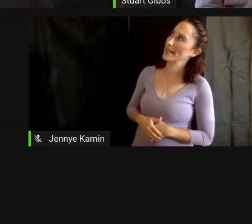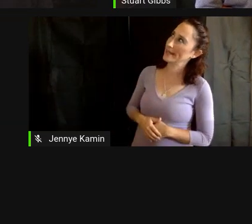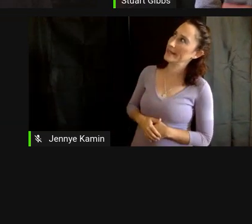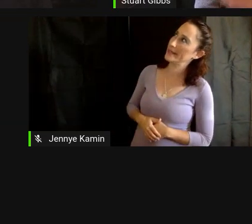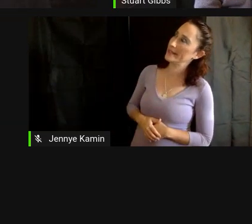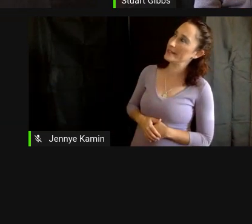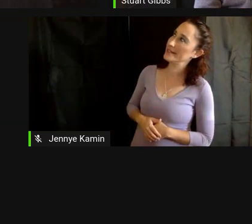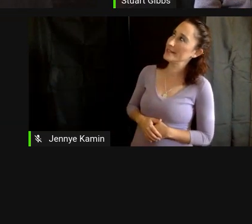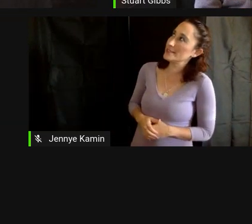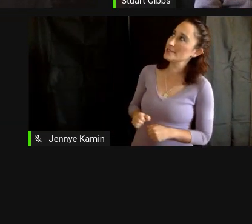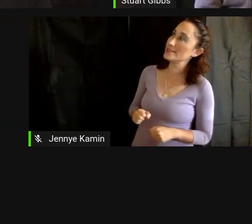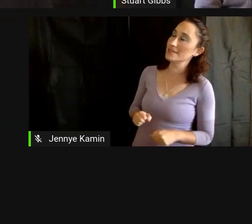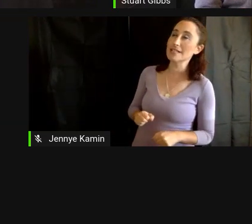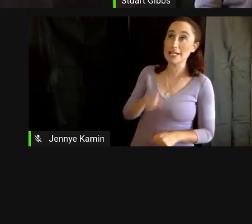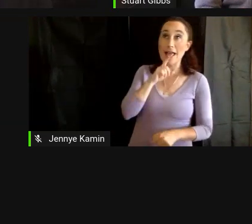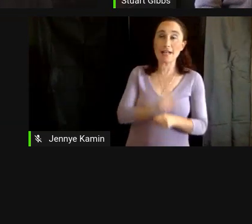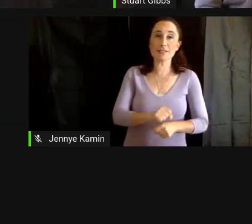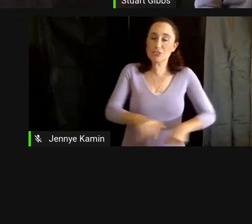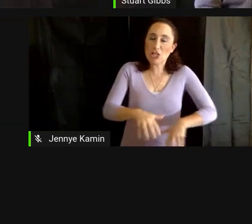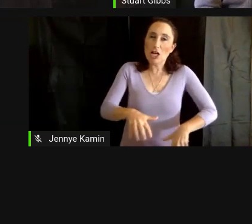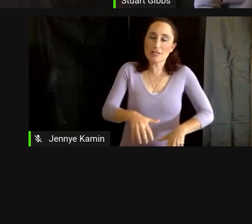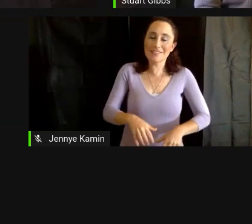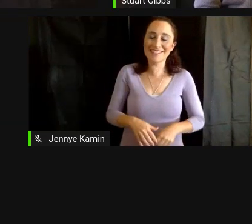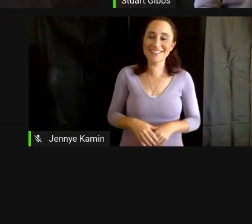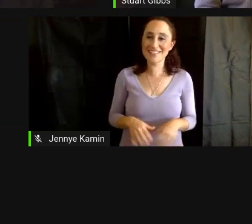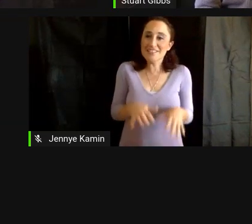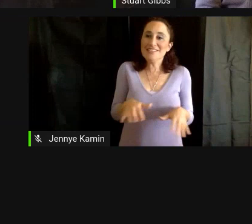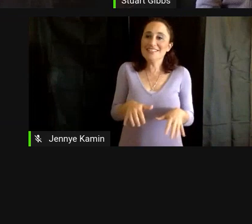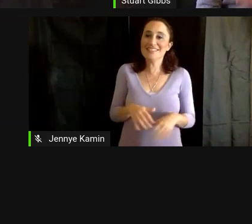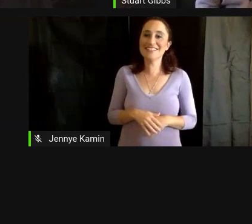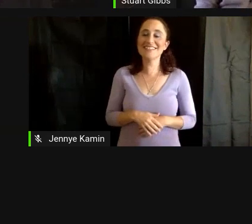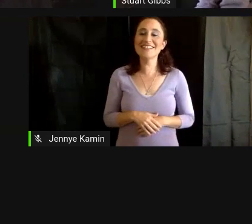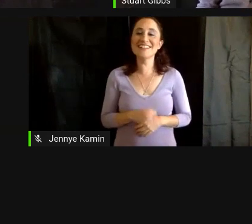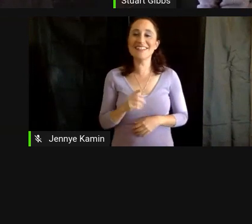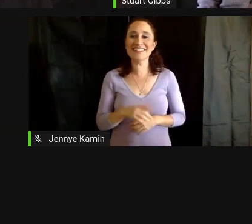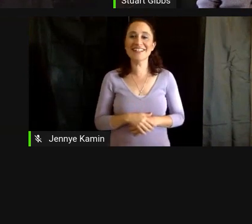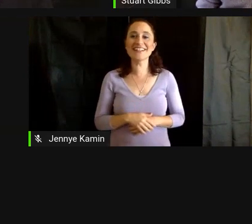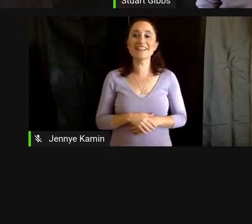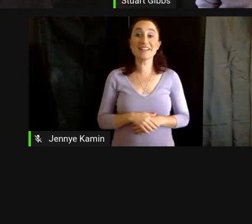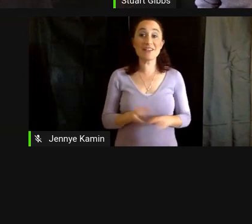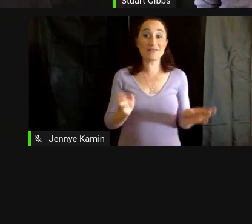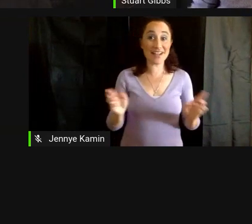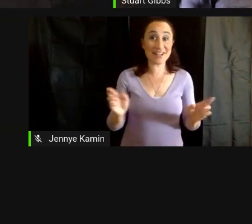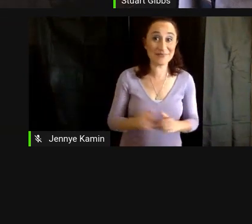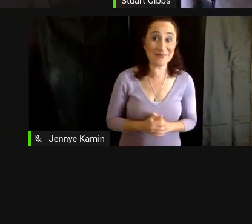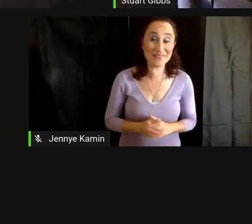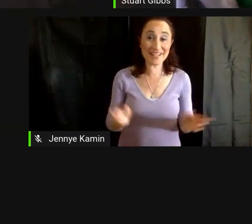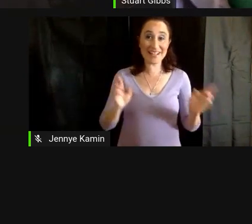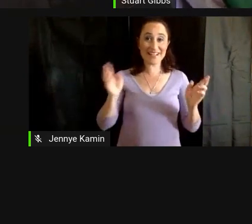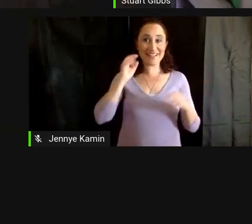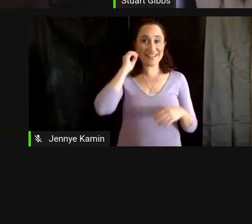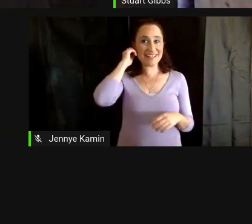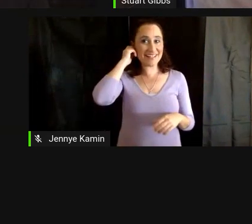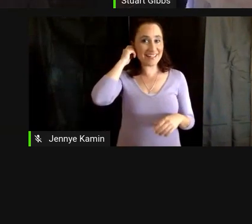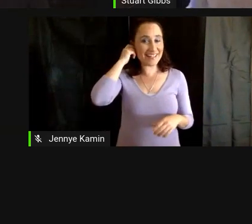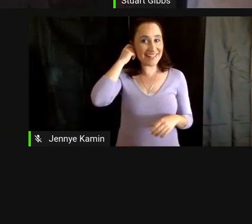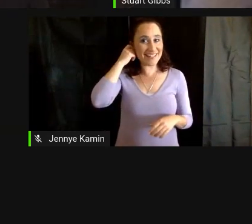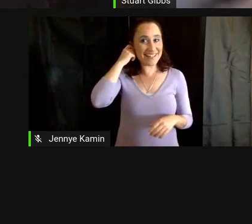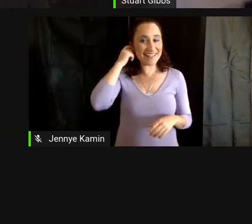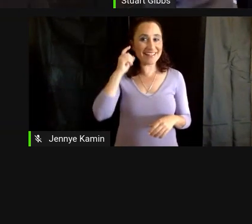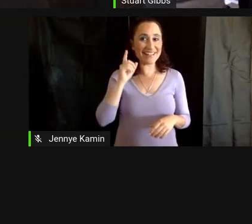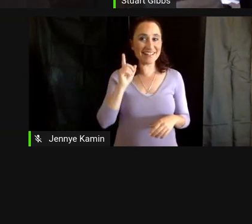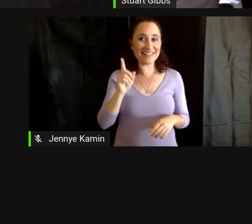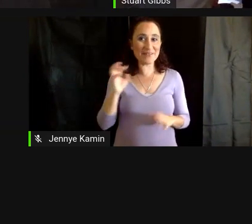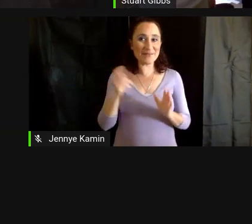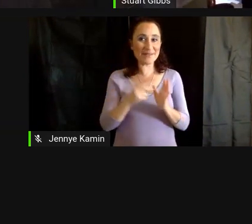Absolutely shocked. Okay. All right. I love it. Are you ready? Mm-hmm. I have to go get my prop, but